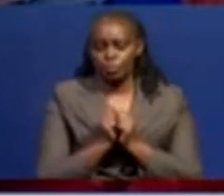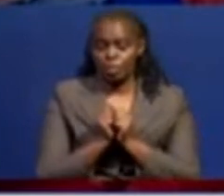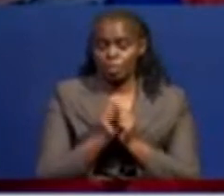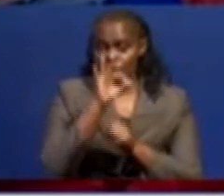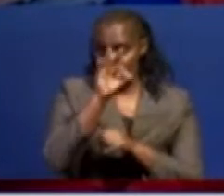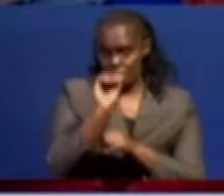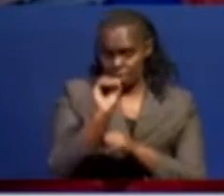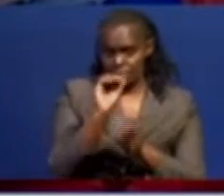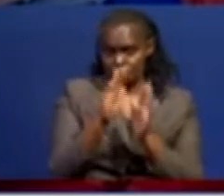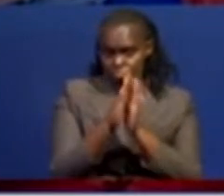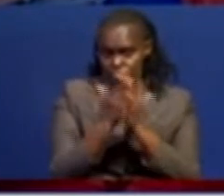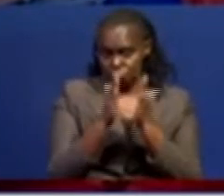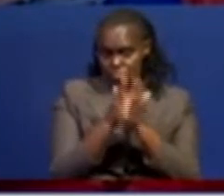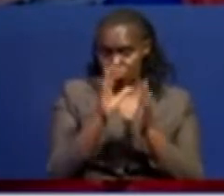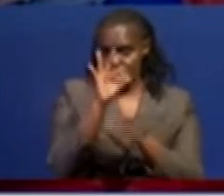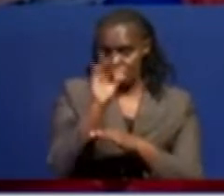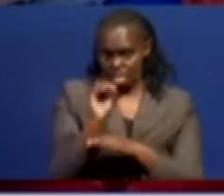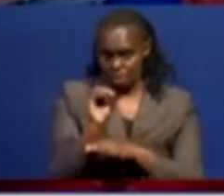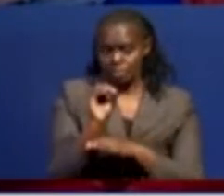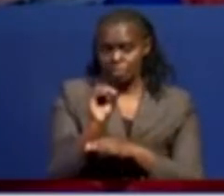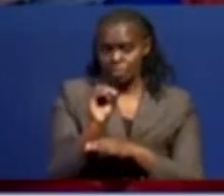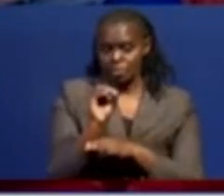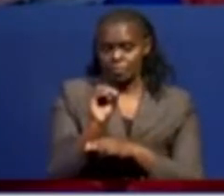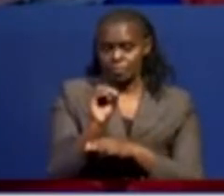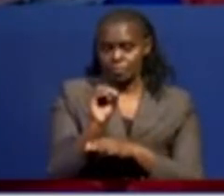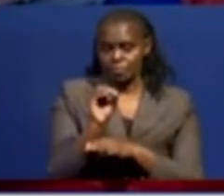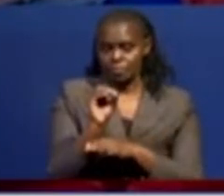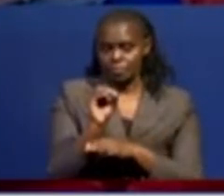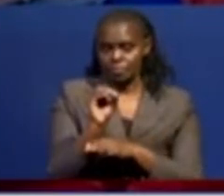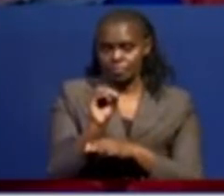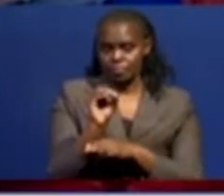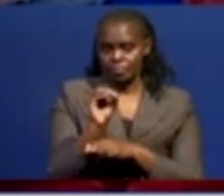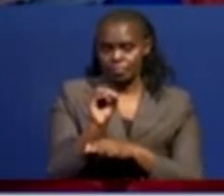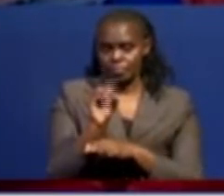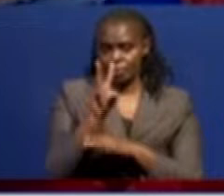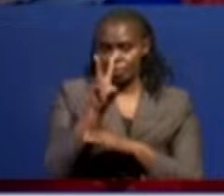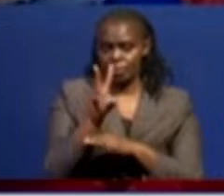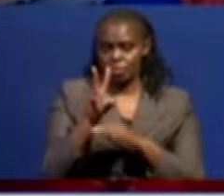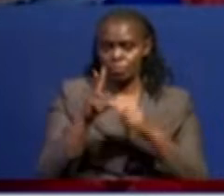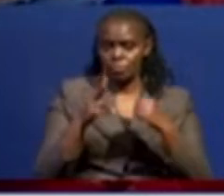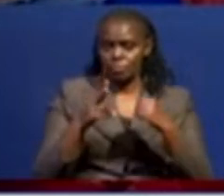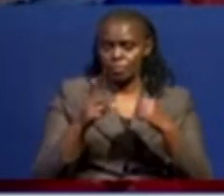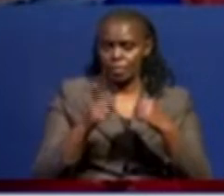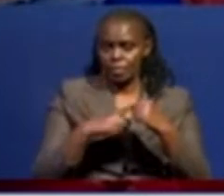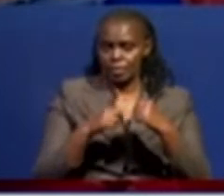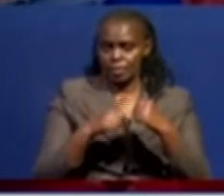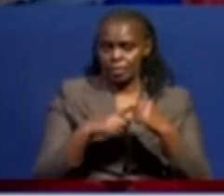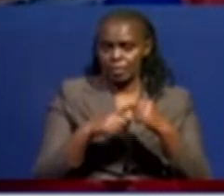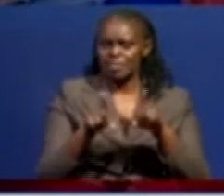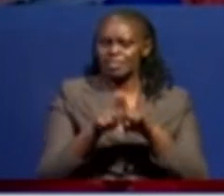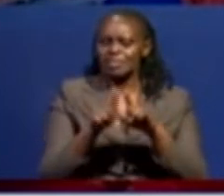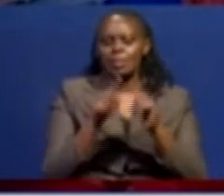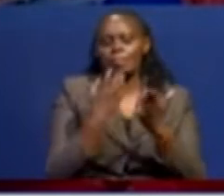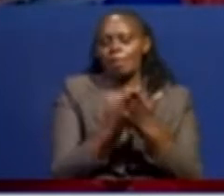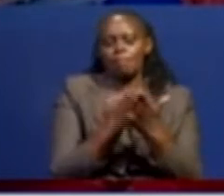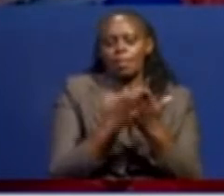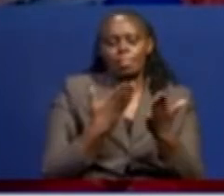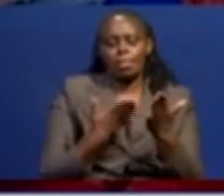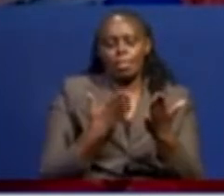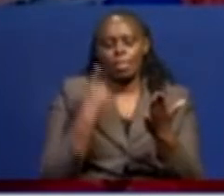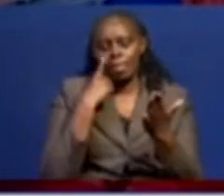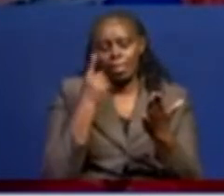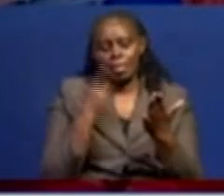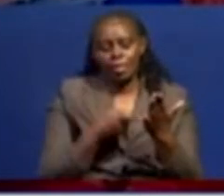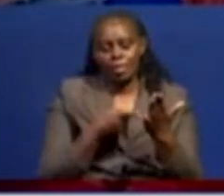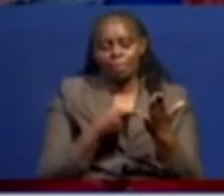go with me to page 30 of volume 6, which is a replica of the same evidence.